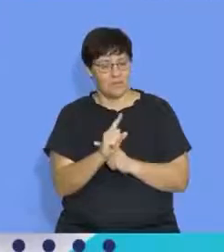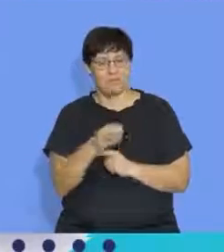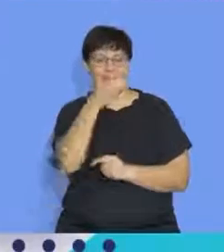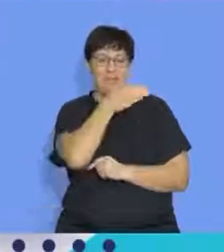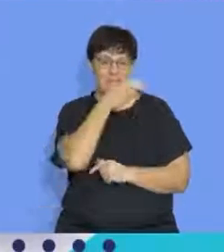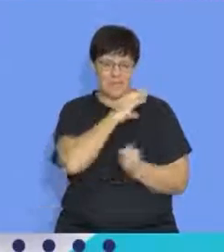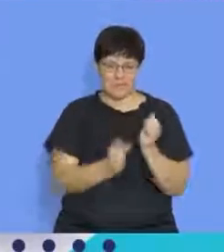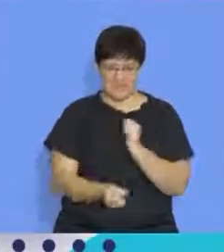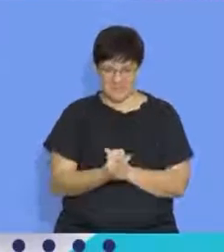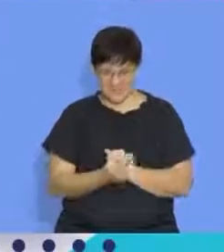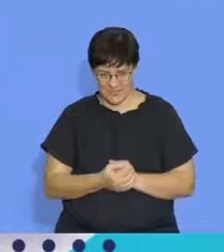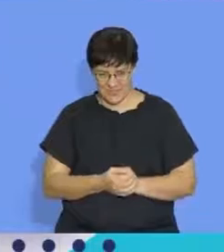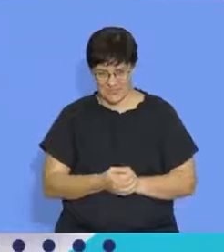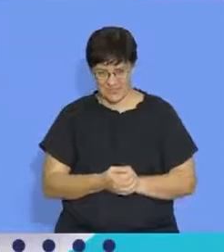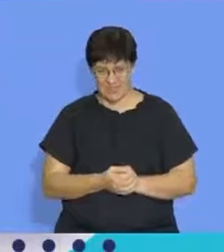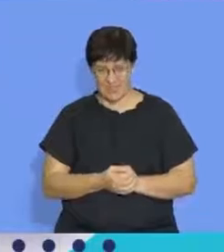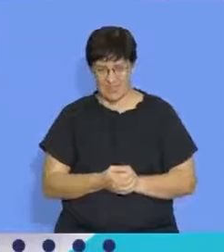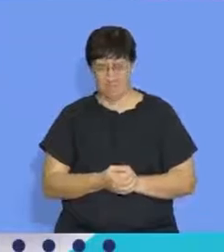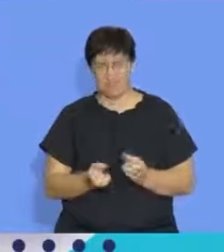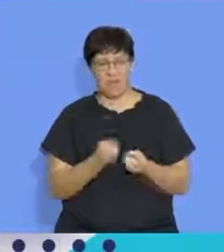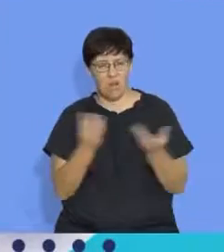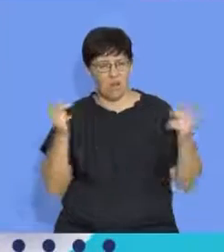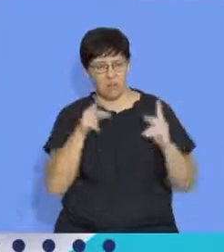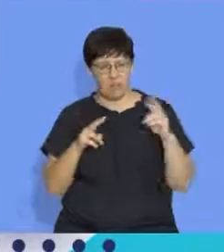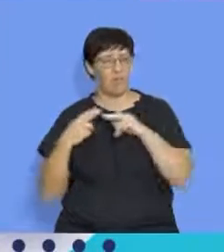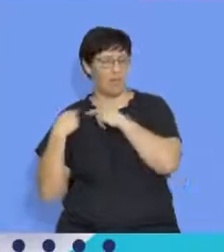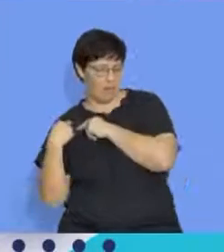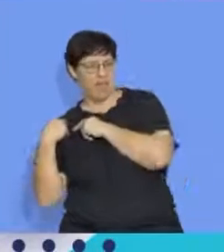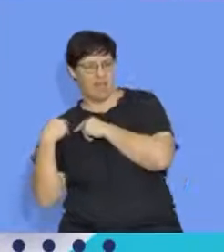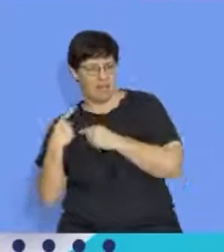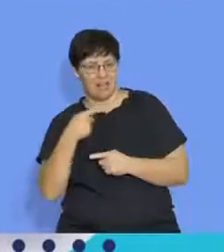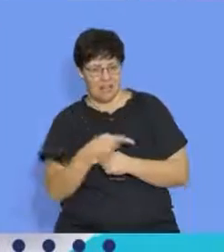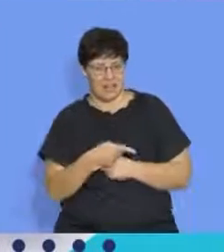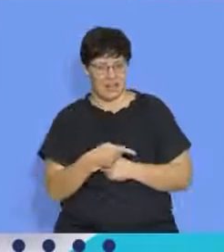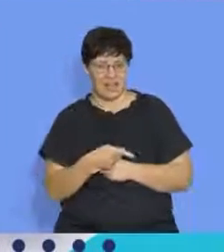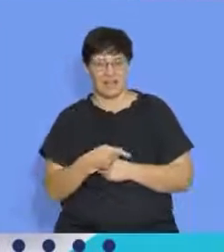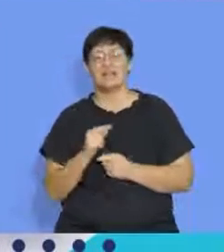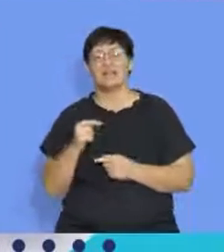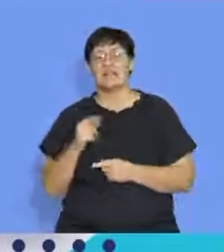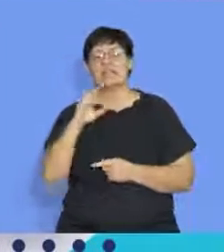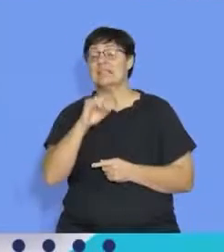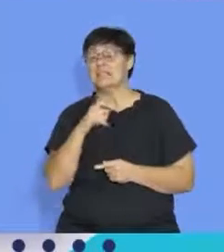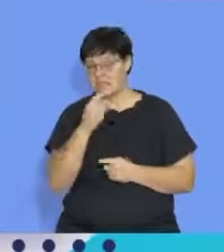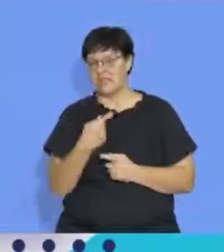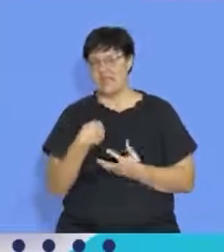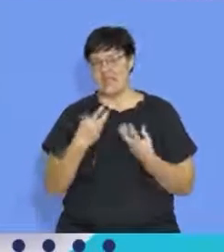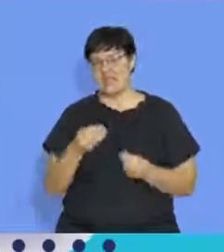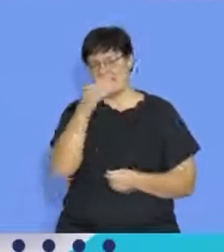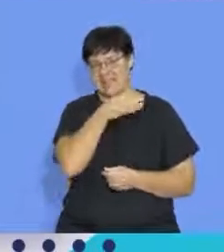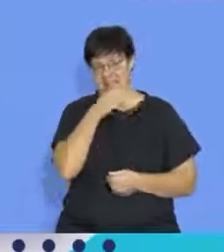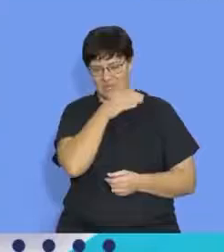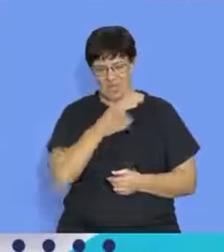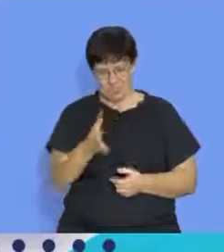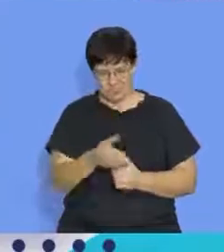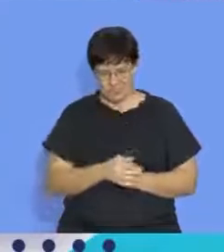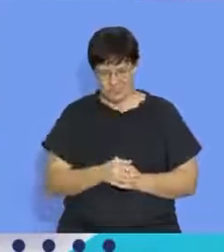right? Alcohol. So a lot of people are reliant on microorganism yeast to have your alcohol, whichever way,